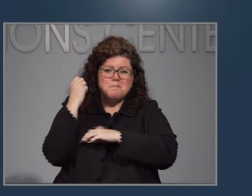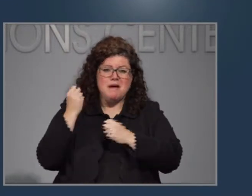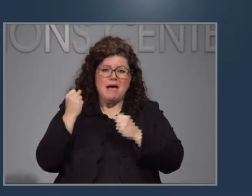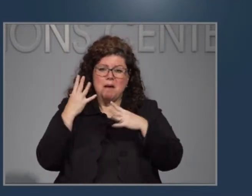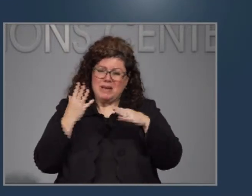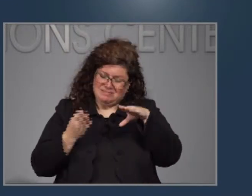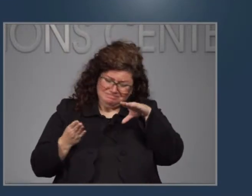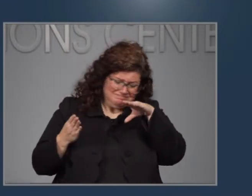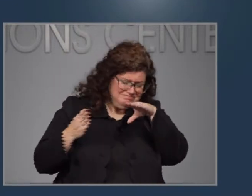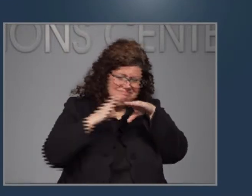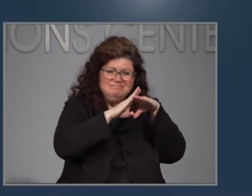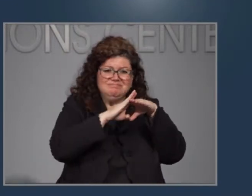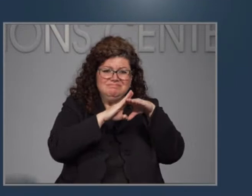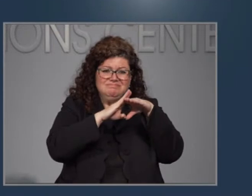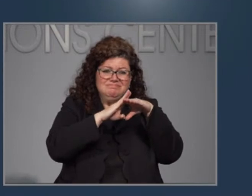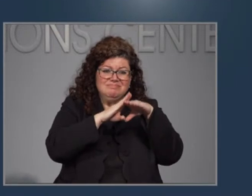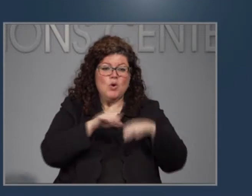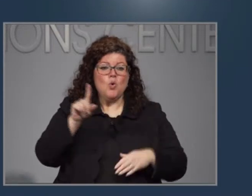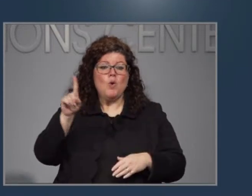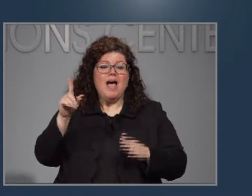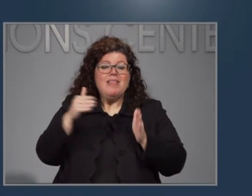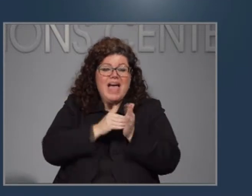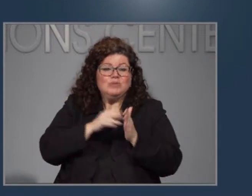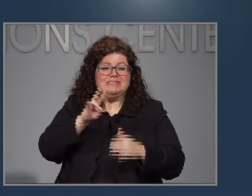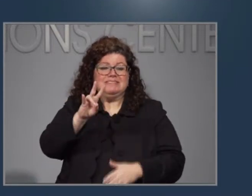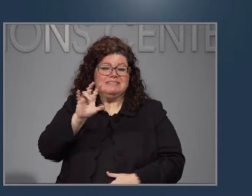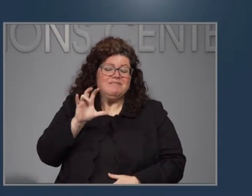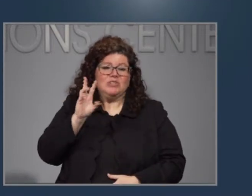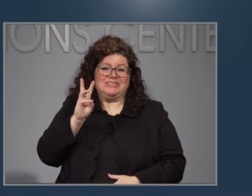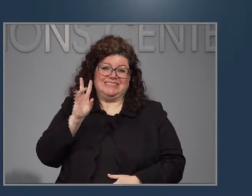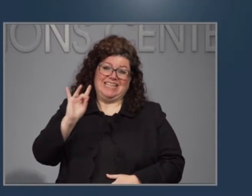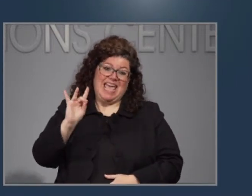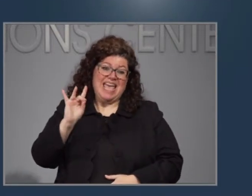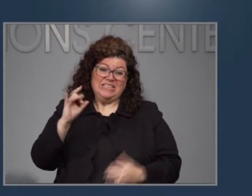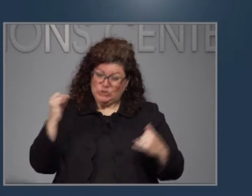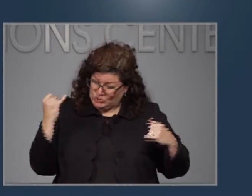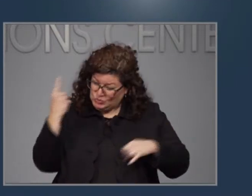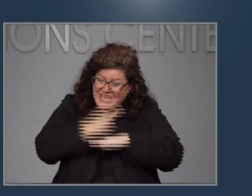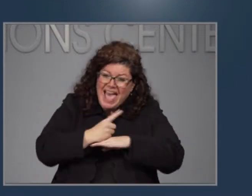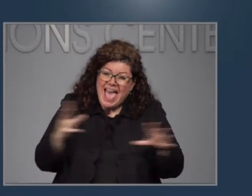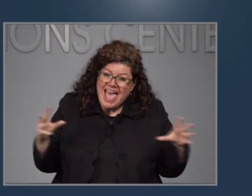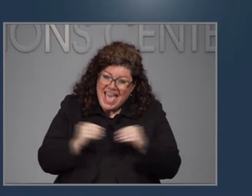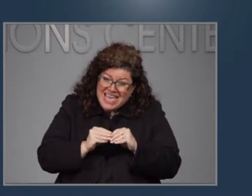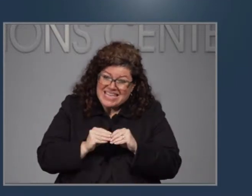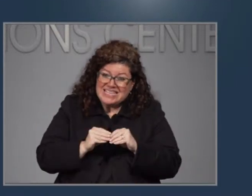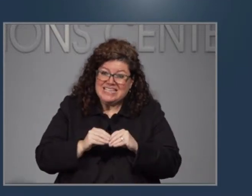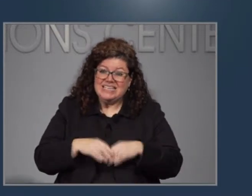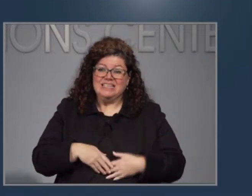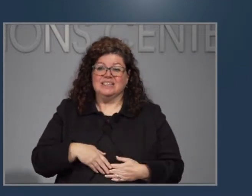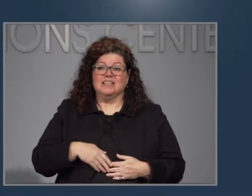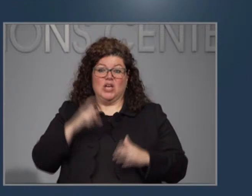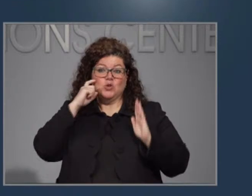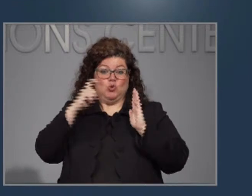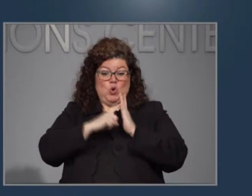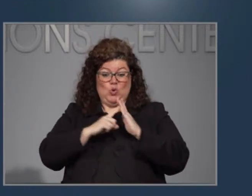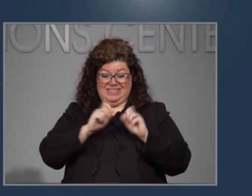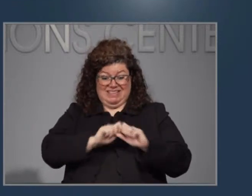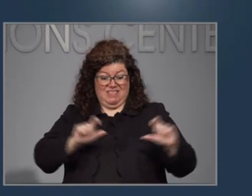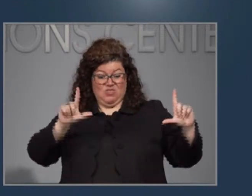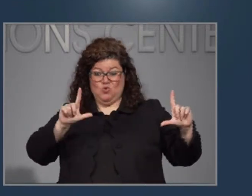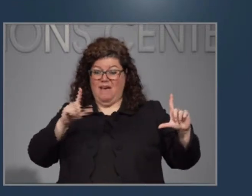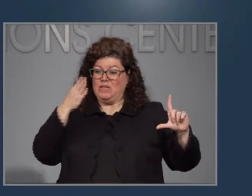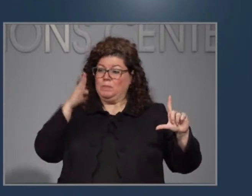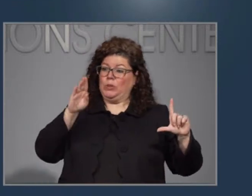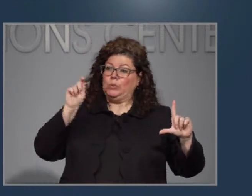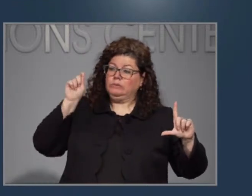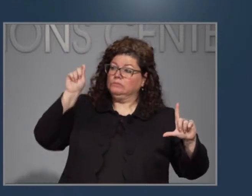at 1,768 new cases, which you will see that top blue dot on the right-hand side represents that high